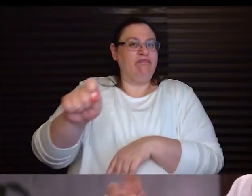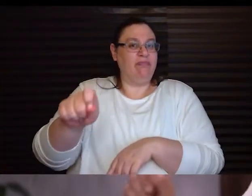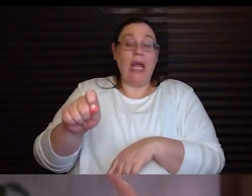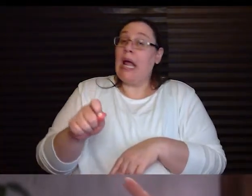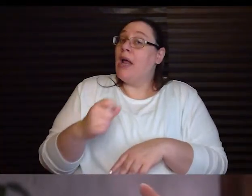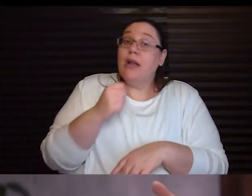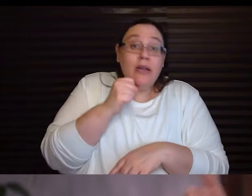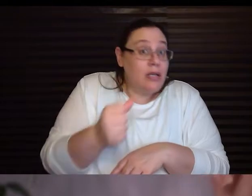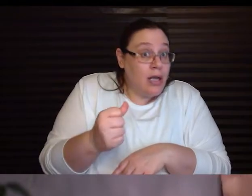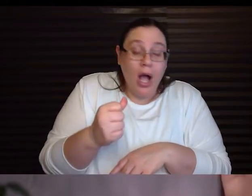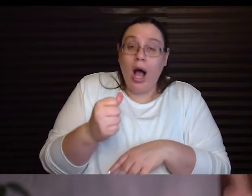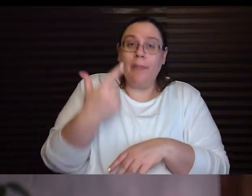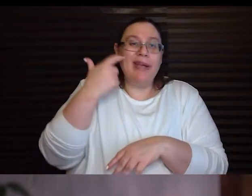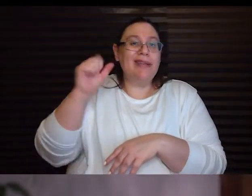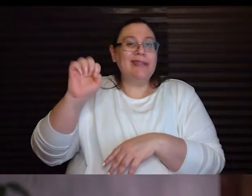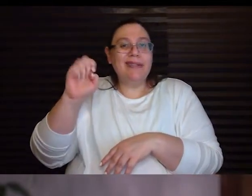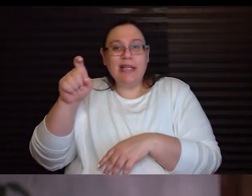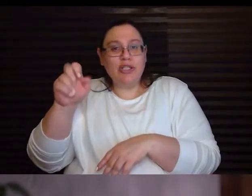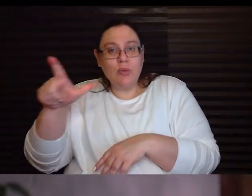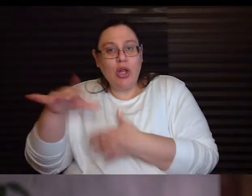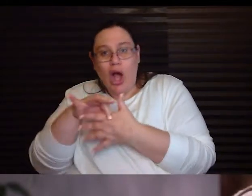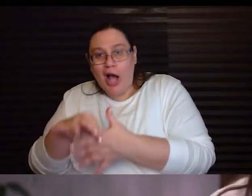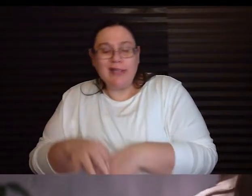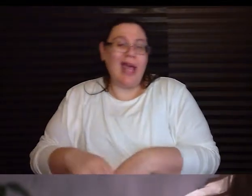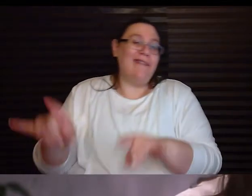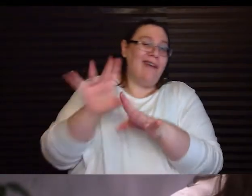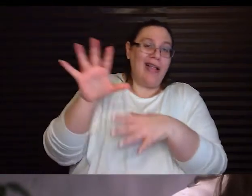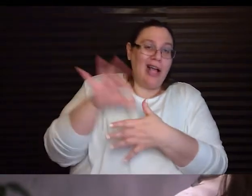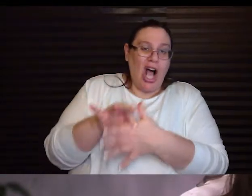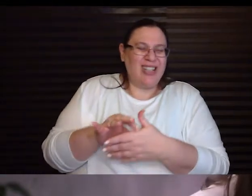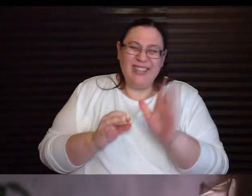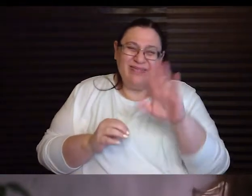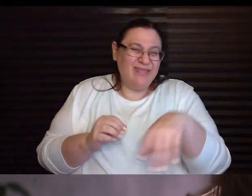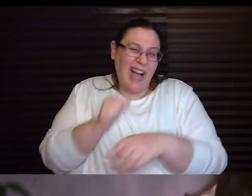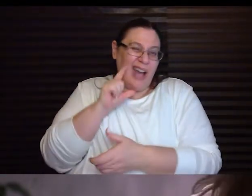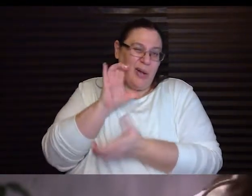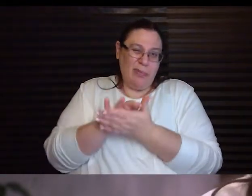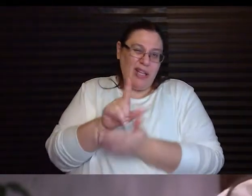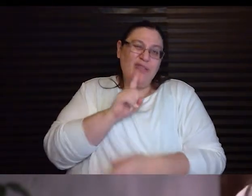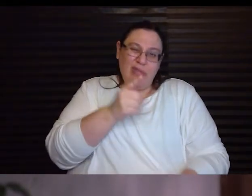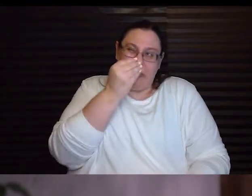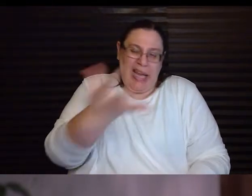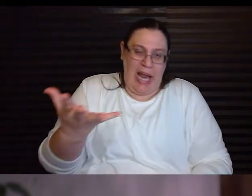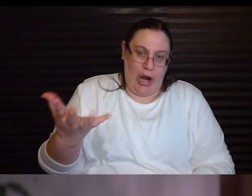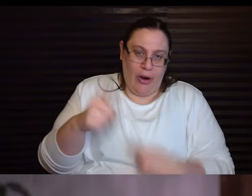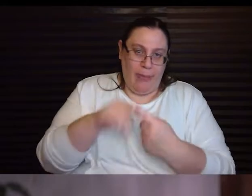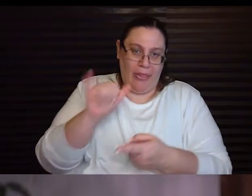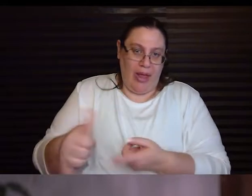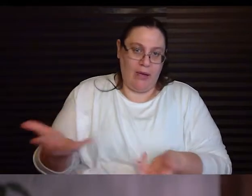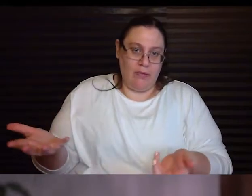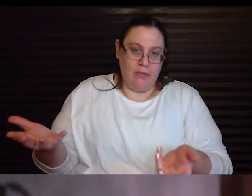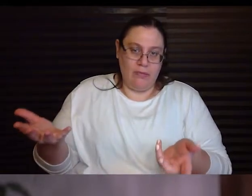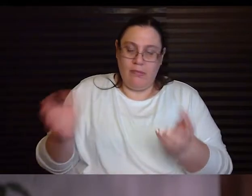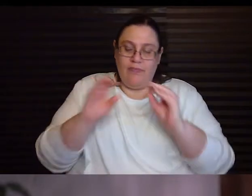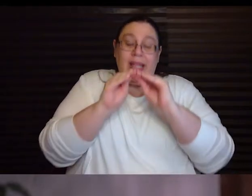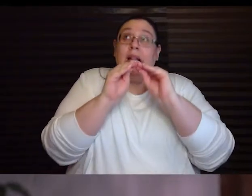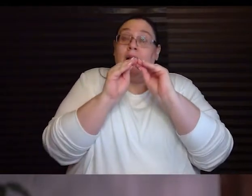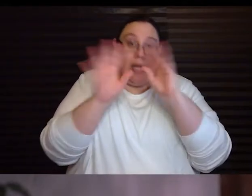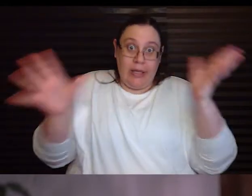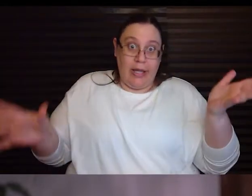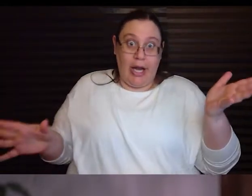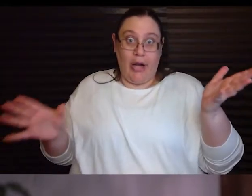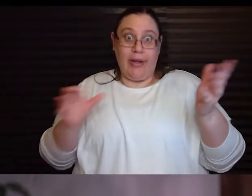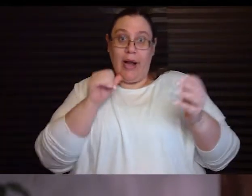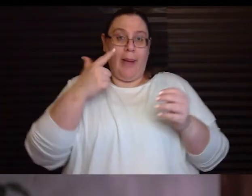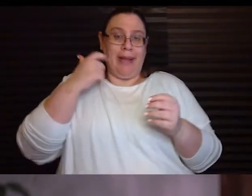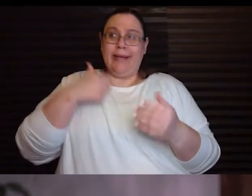Not this time for its sexual and violent content, because I don't really believe that you care very much about that. Clearly,